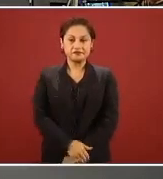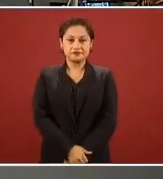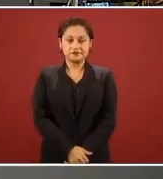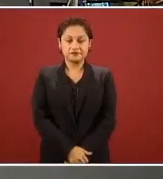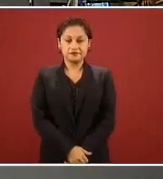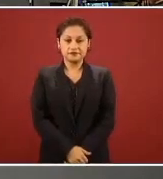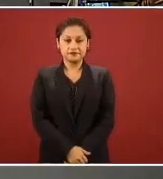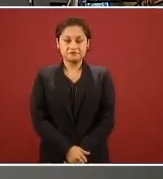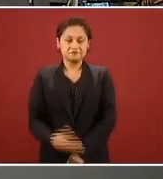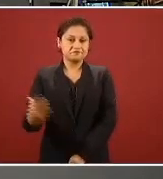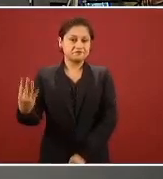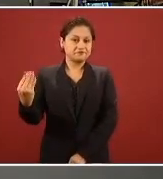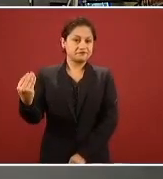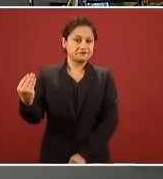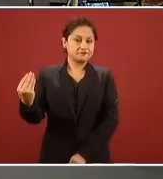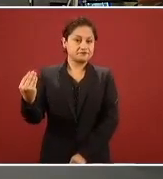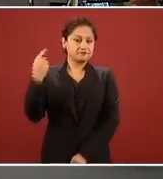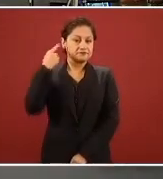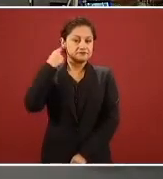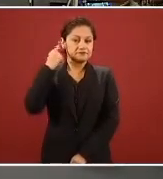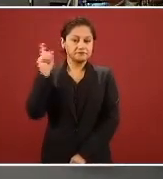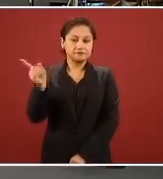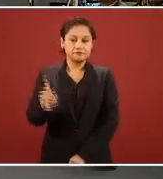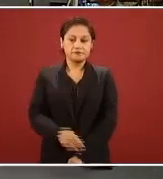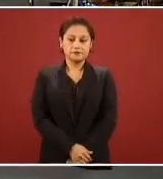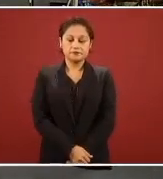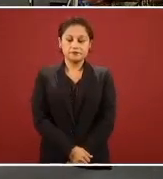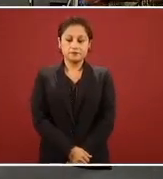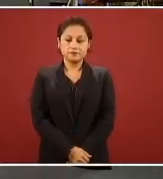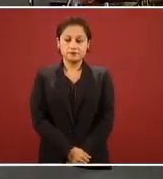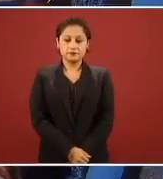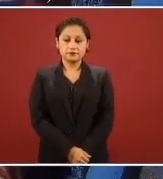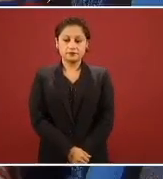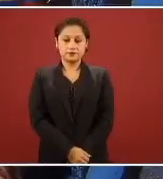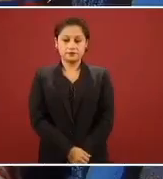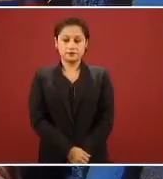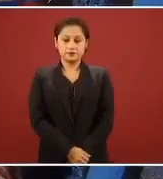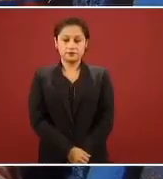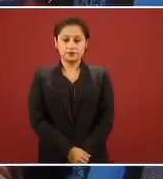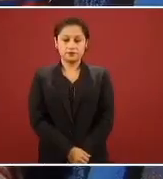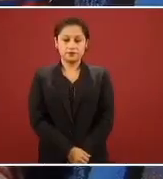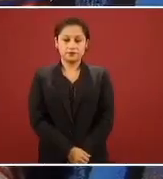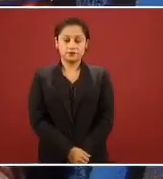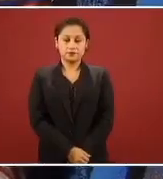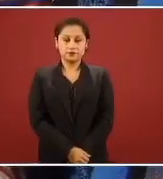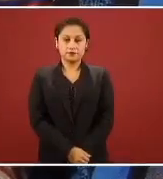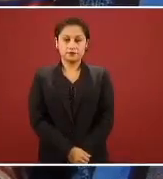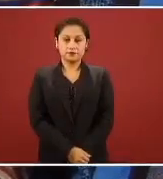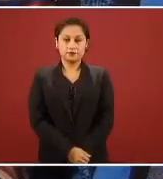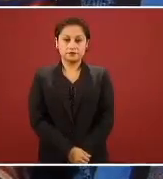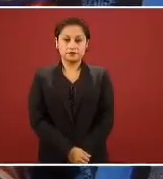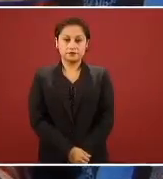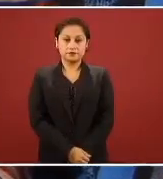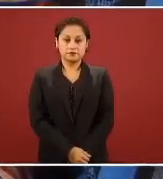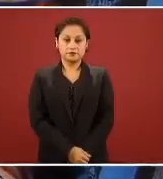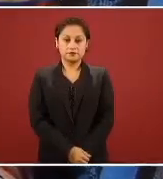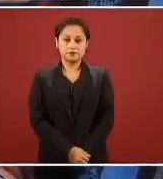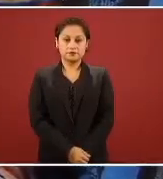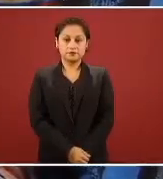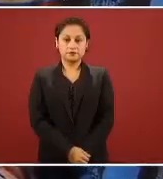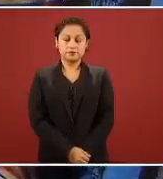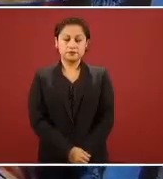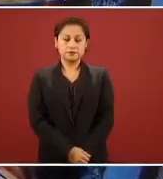habían recibido, digamos, un intento de extorsión en las pasadas administraciones. So they said that they had